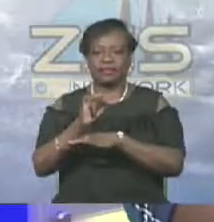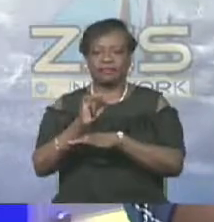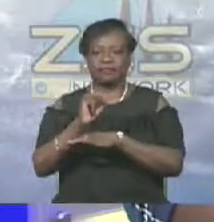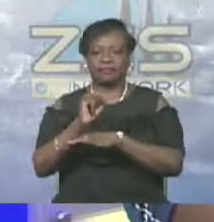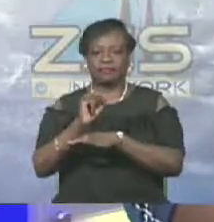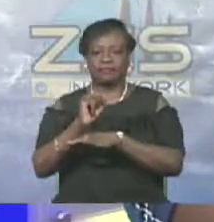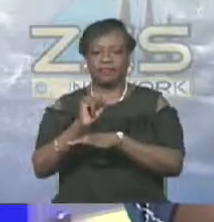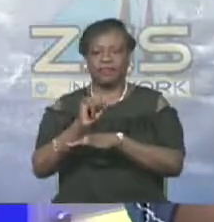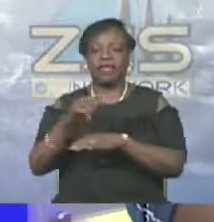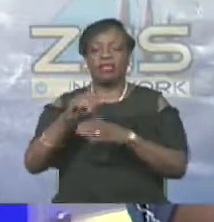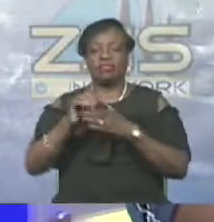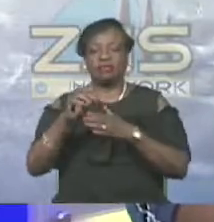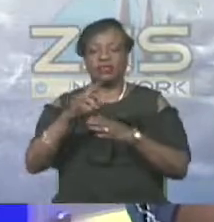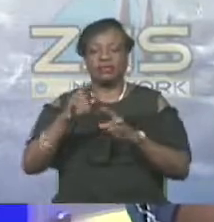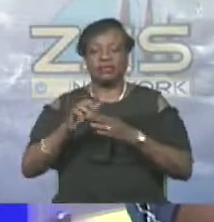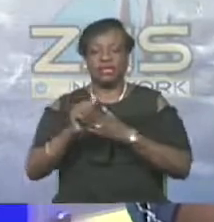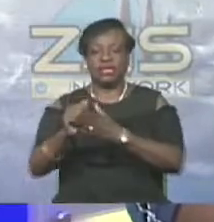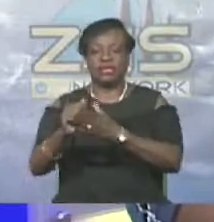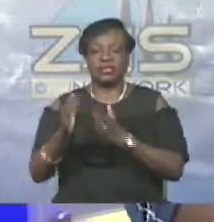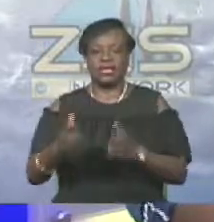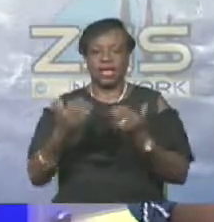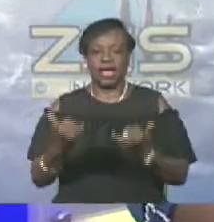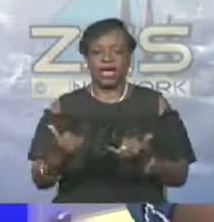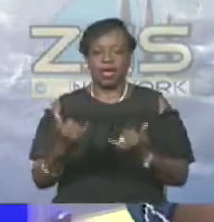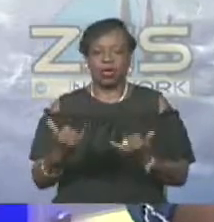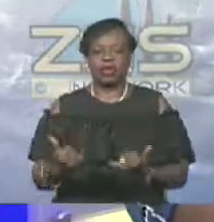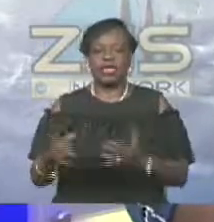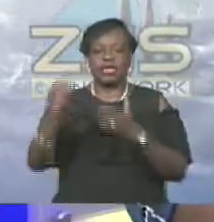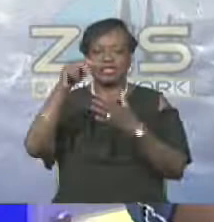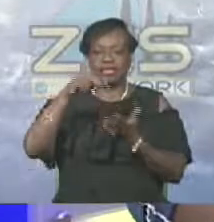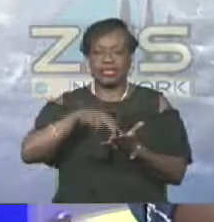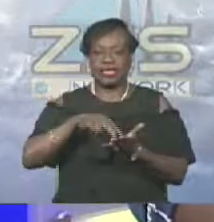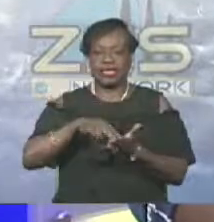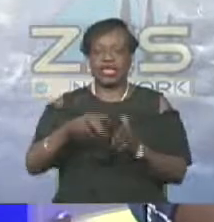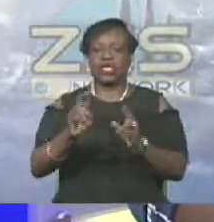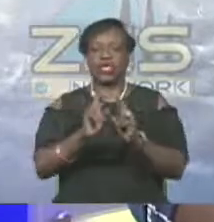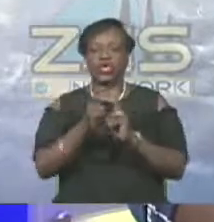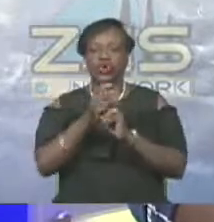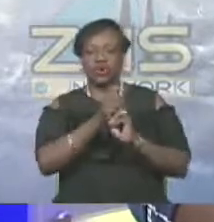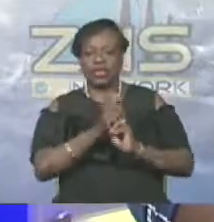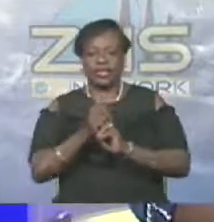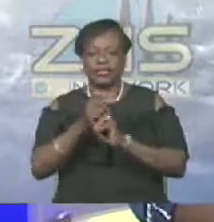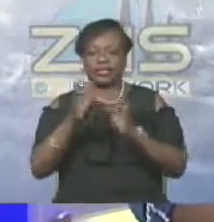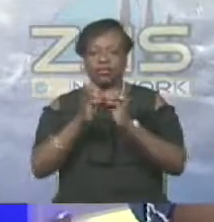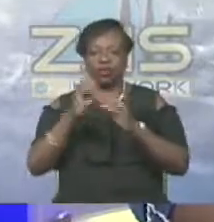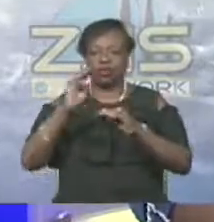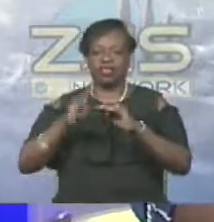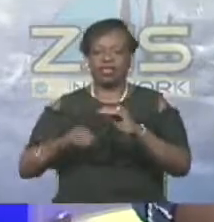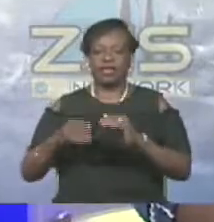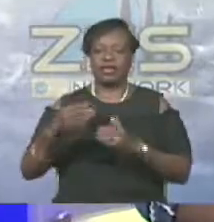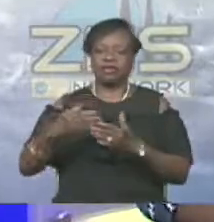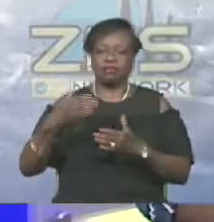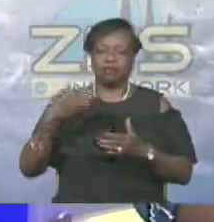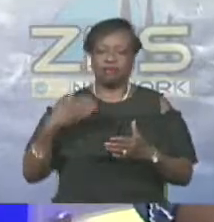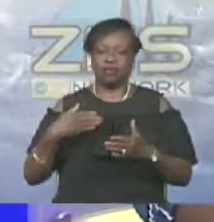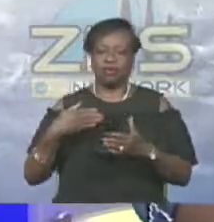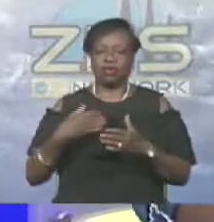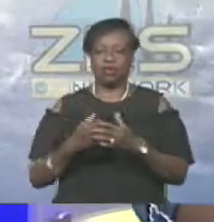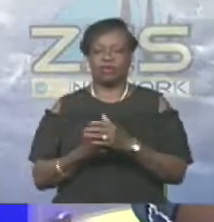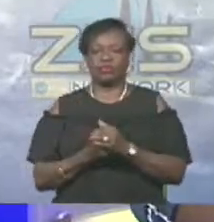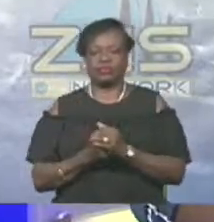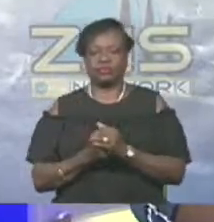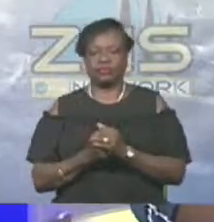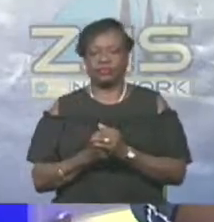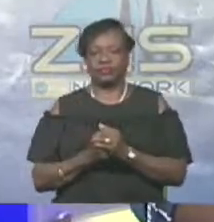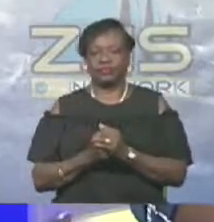regional leaders are standing more united than before, discussing how Caricom can respond effectively to help its